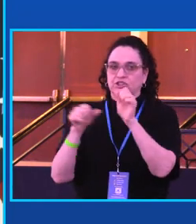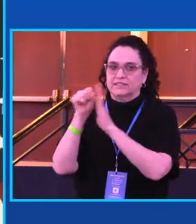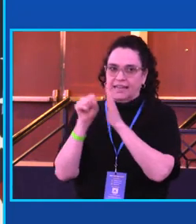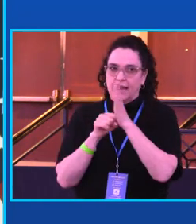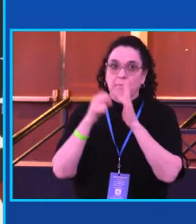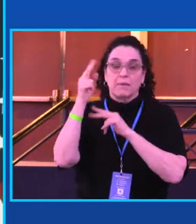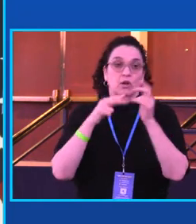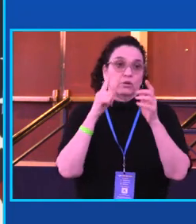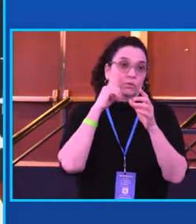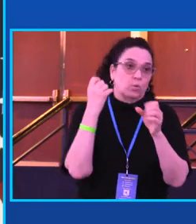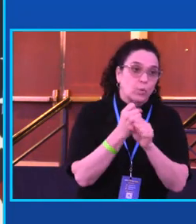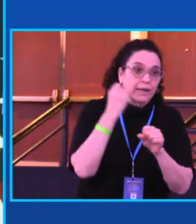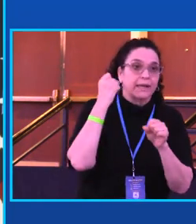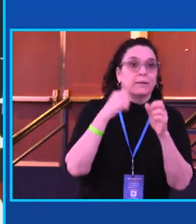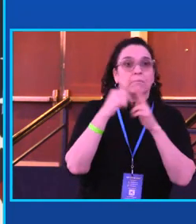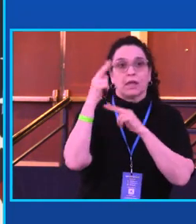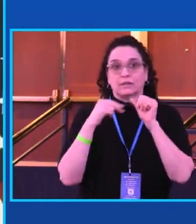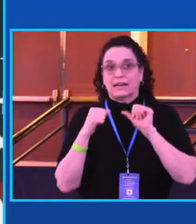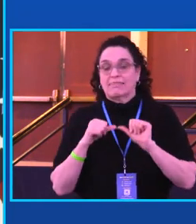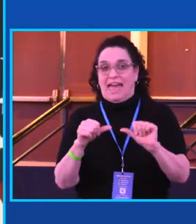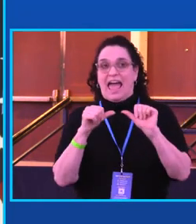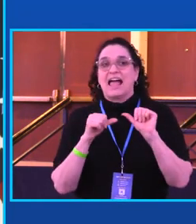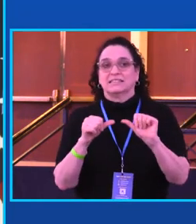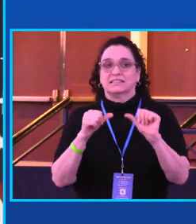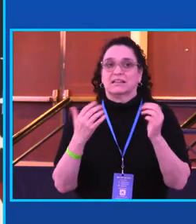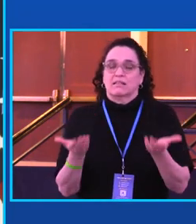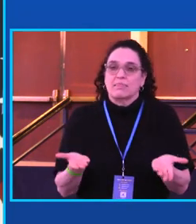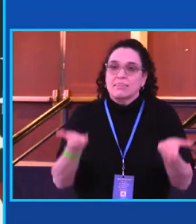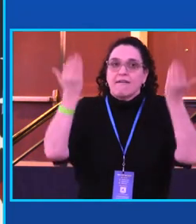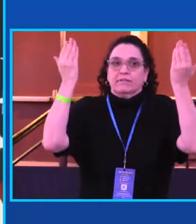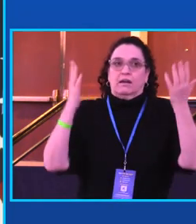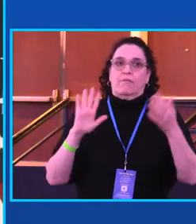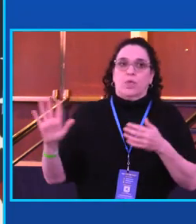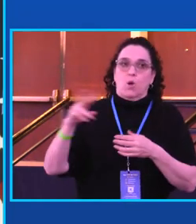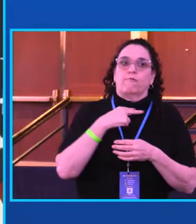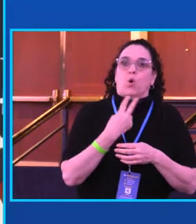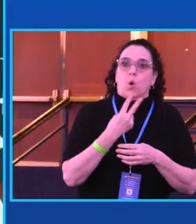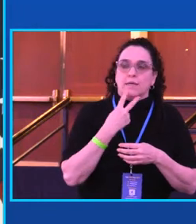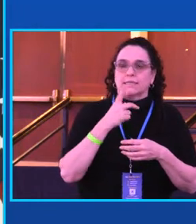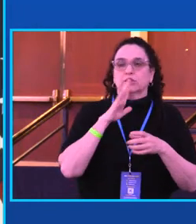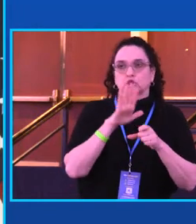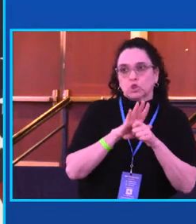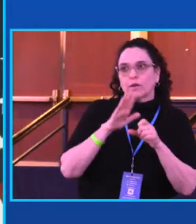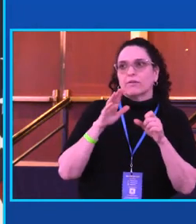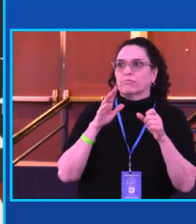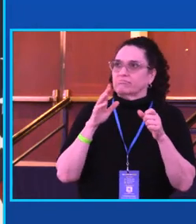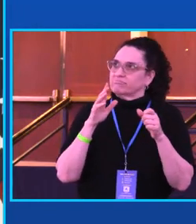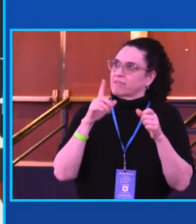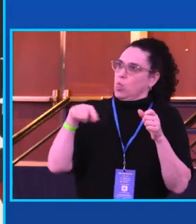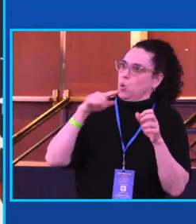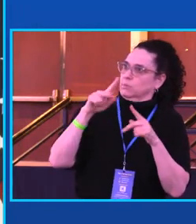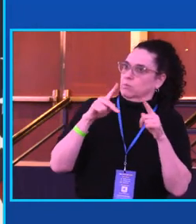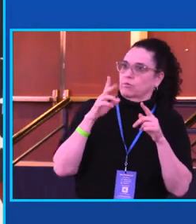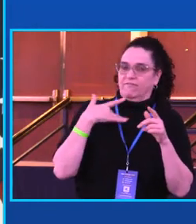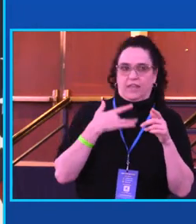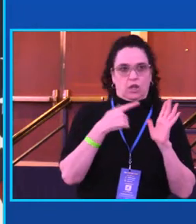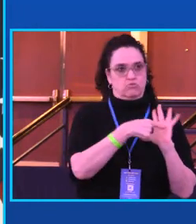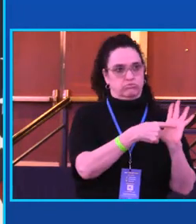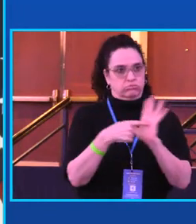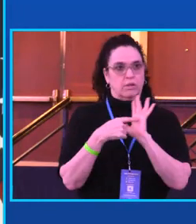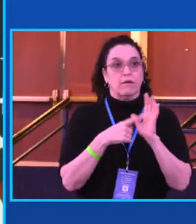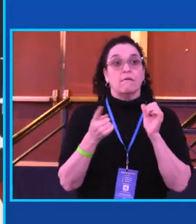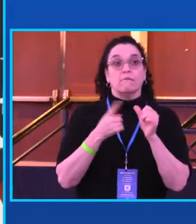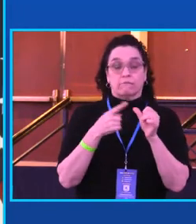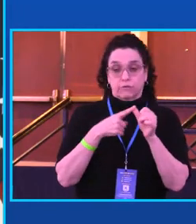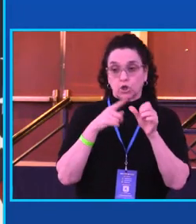win, building to last, lifting up voices, making sure that people feel represented. The first person I get to bring